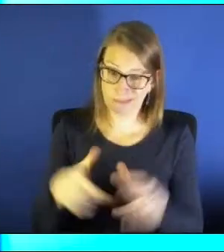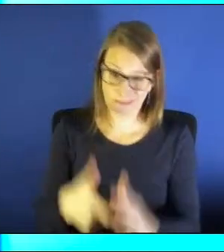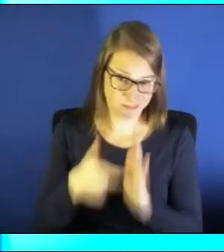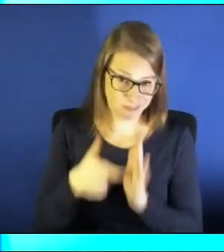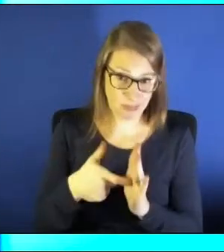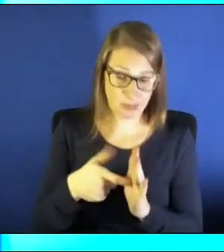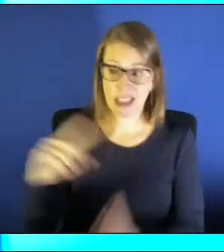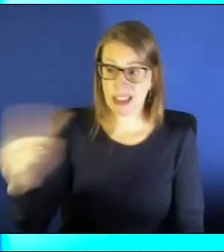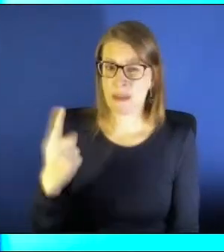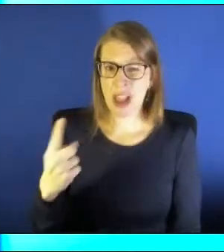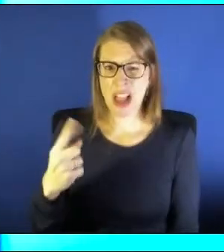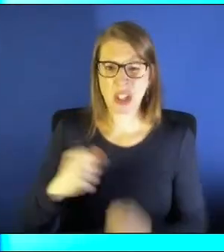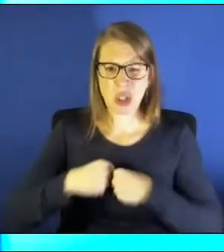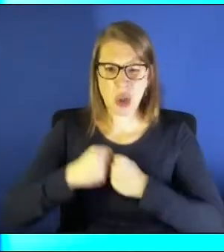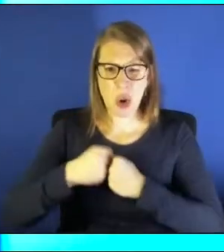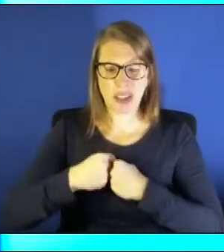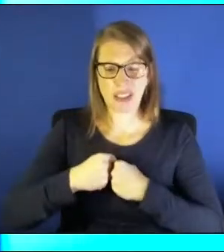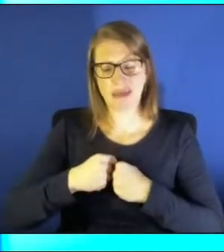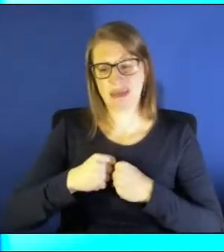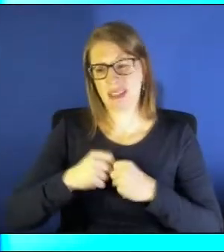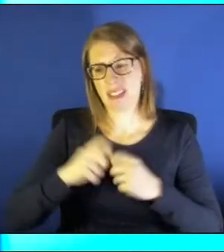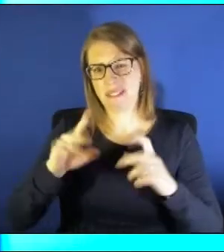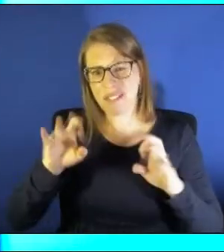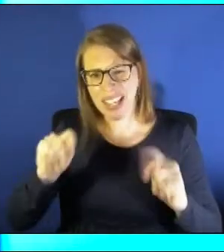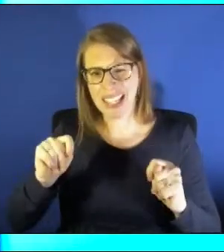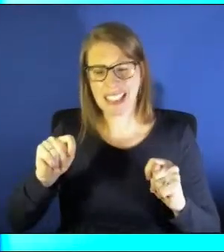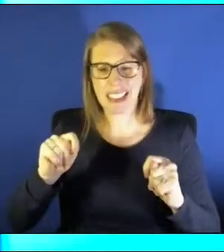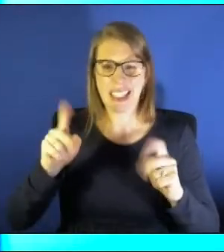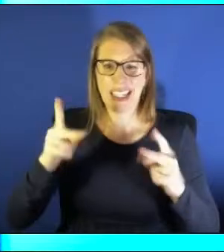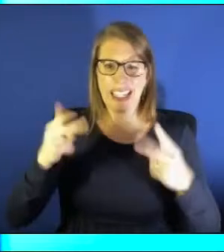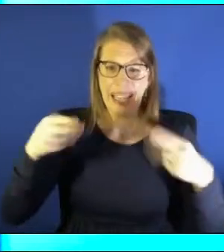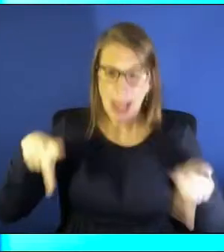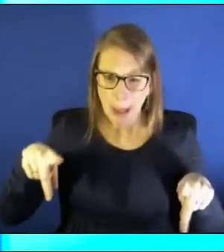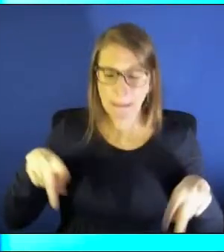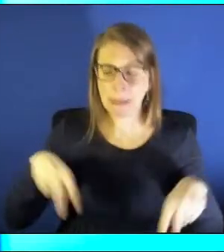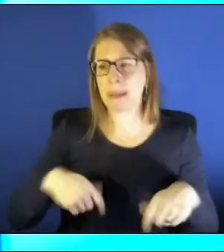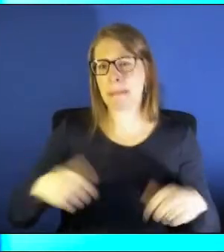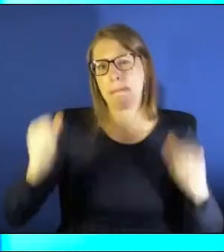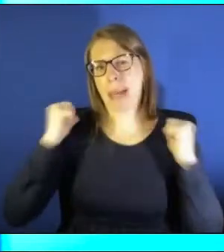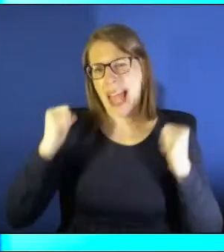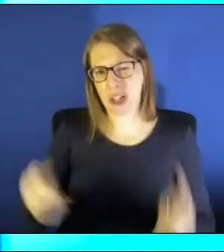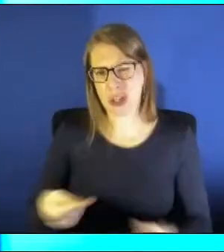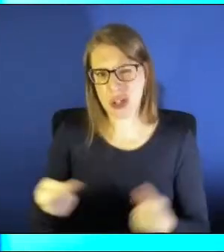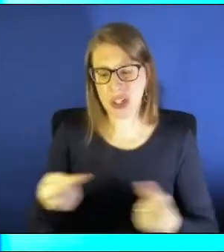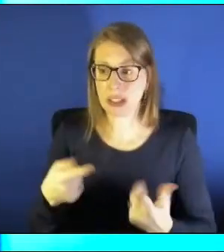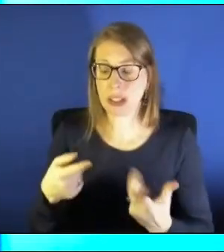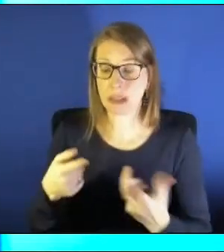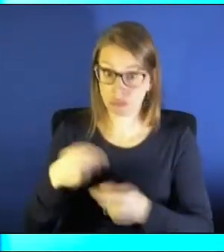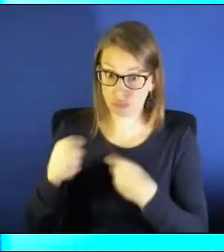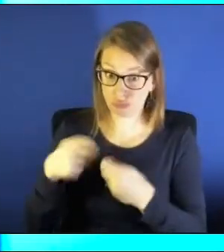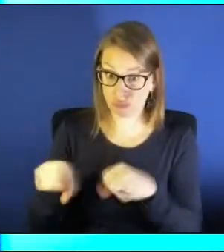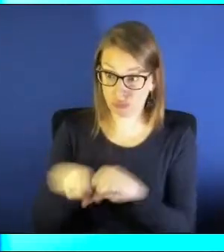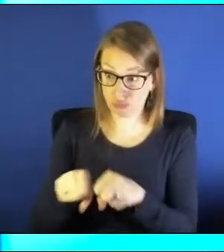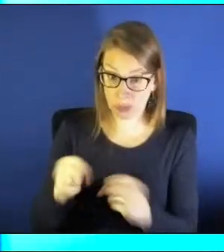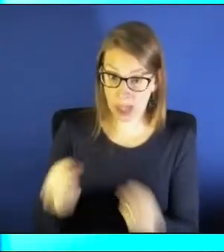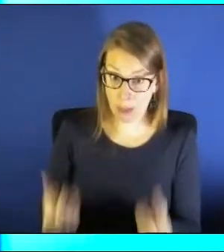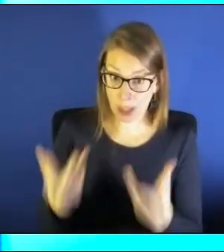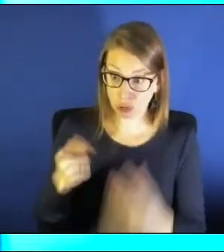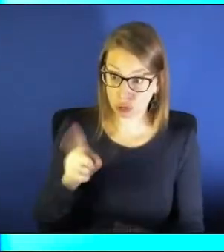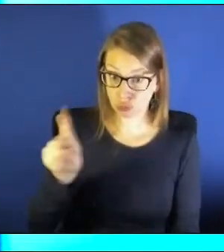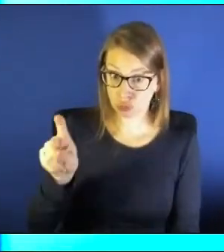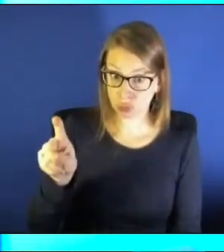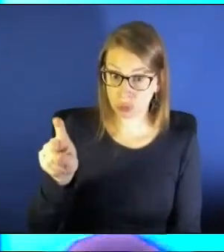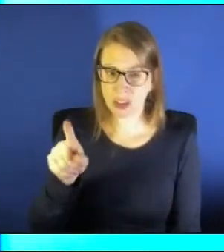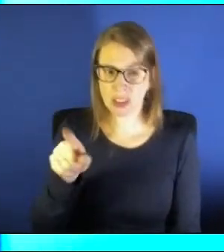joints hurt, their knees hurt, their feet hurt, their hips hurt, and their back hurts. The first thing I ask them is how often they've been changing their shoes. And again, you can go out and buy those long